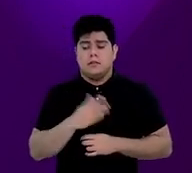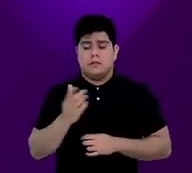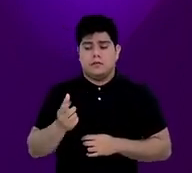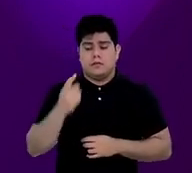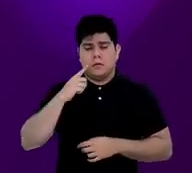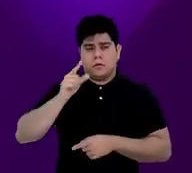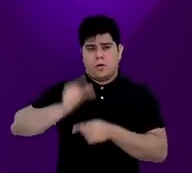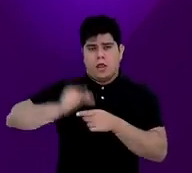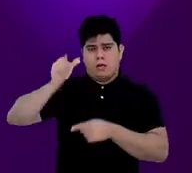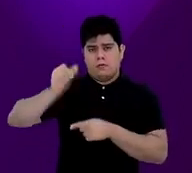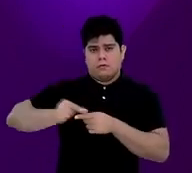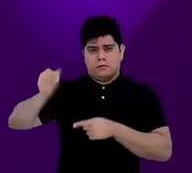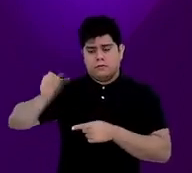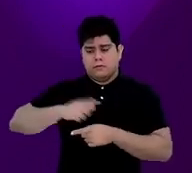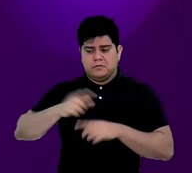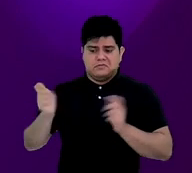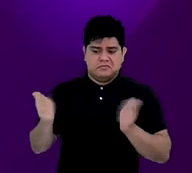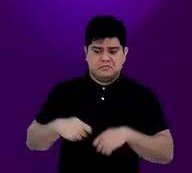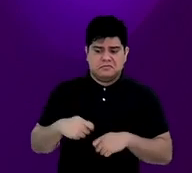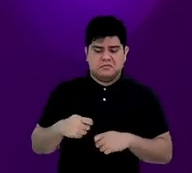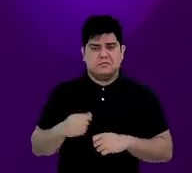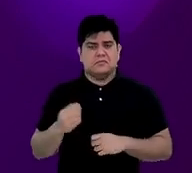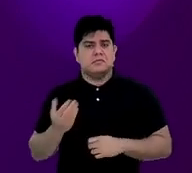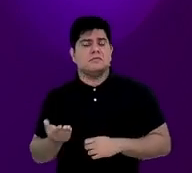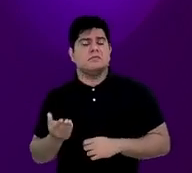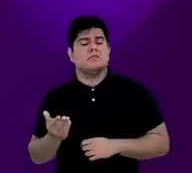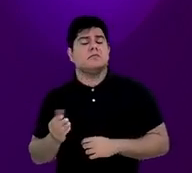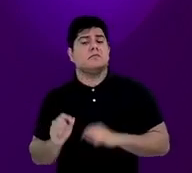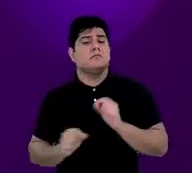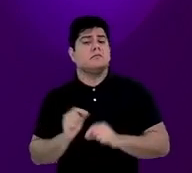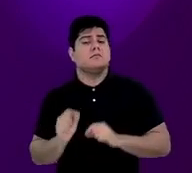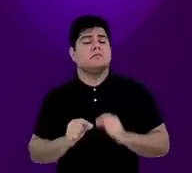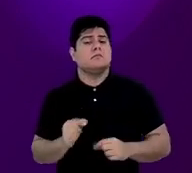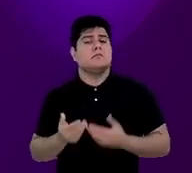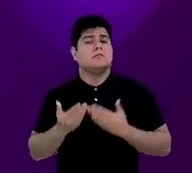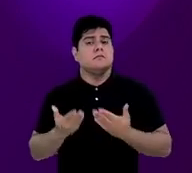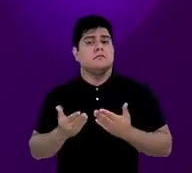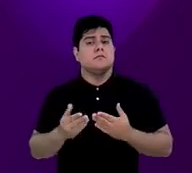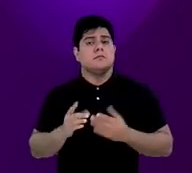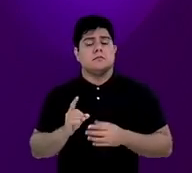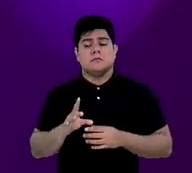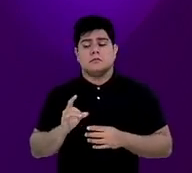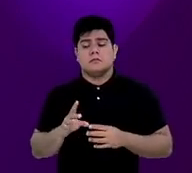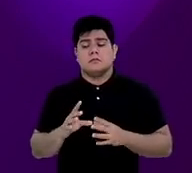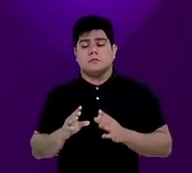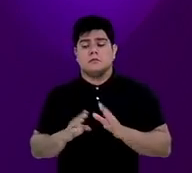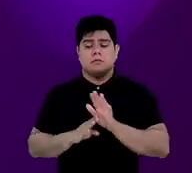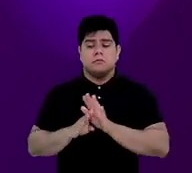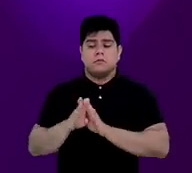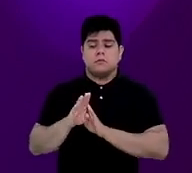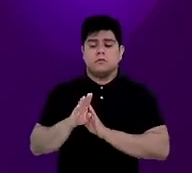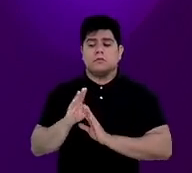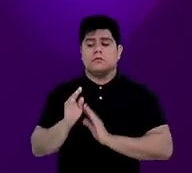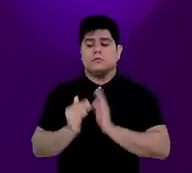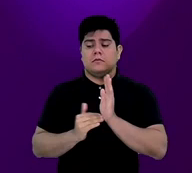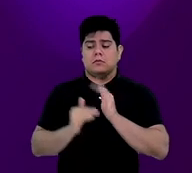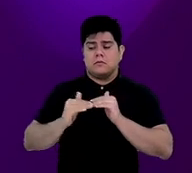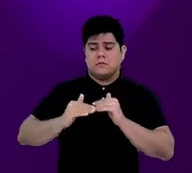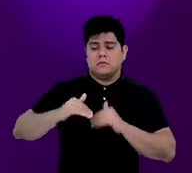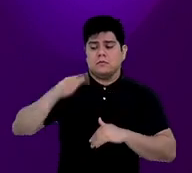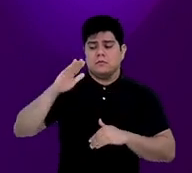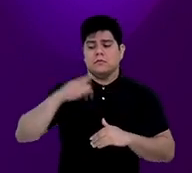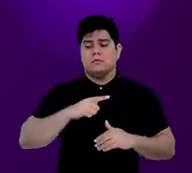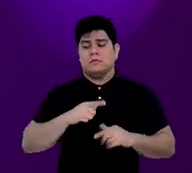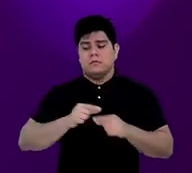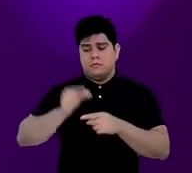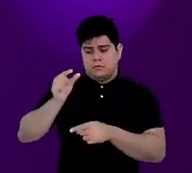viability, it goes up because we know it increases the viability. At the ATP, it goes up